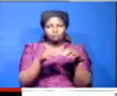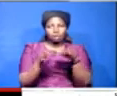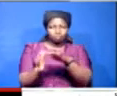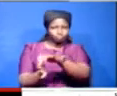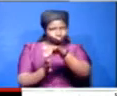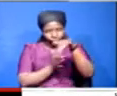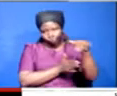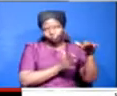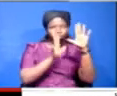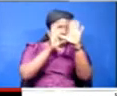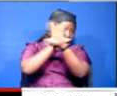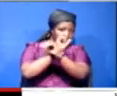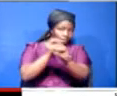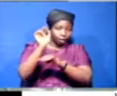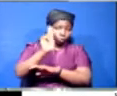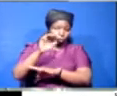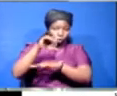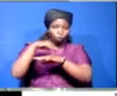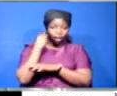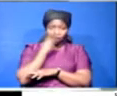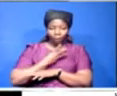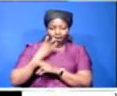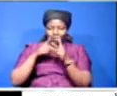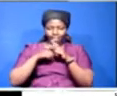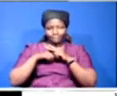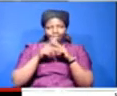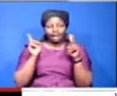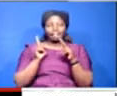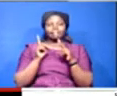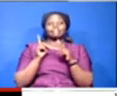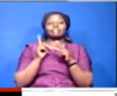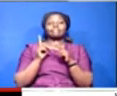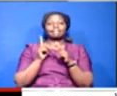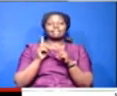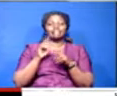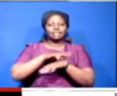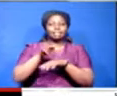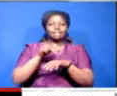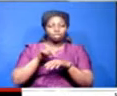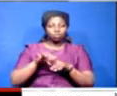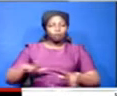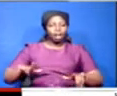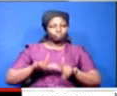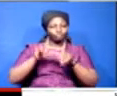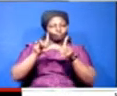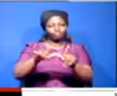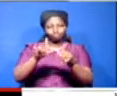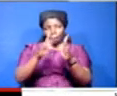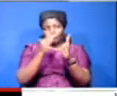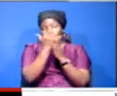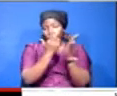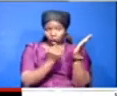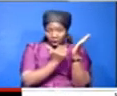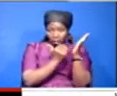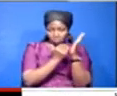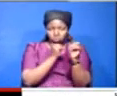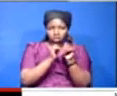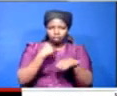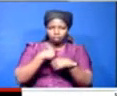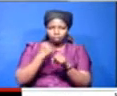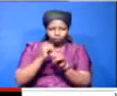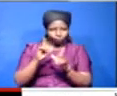President Uhuru Kenyatta on Wednesday kicked off the latest phase of a national title deeds issuance program that will see the immediate issuance of